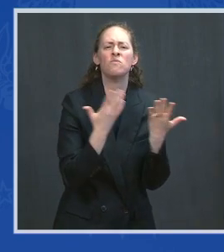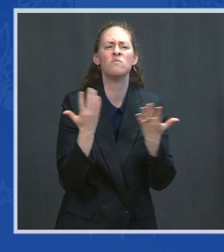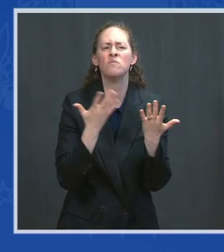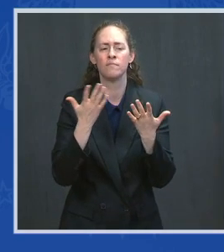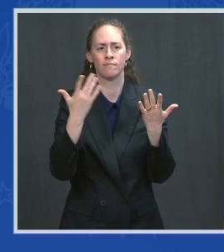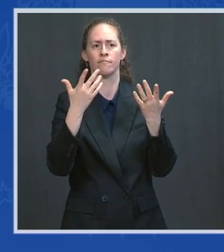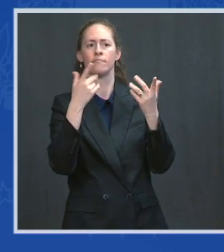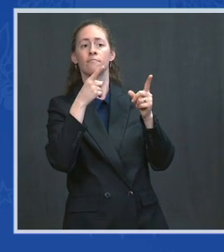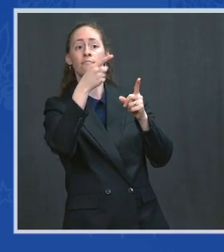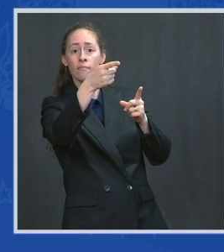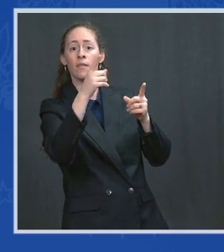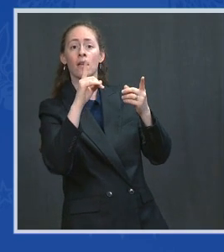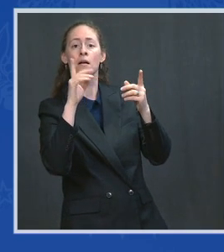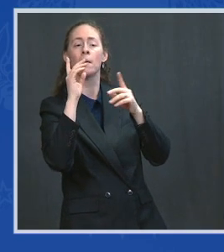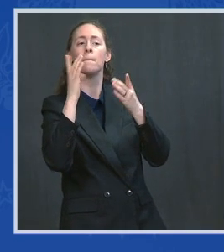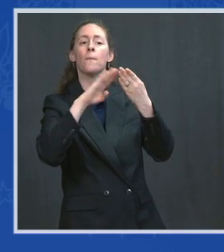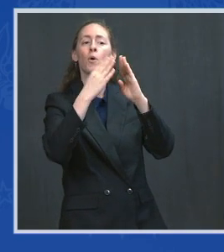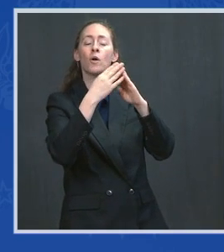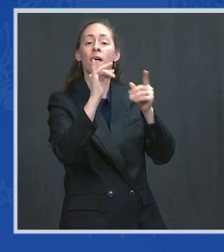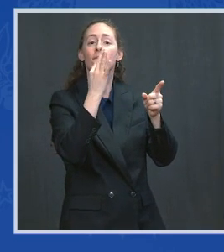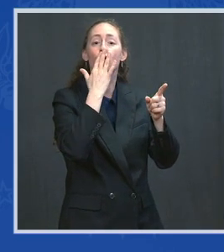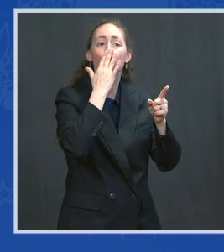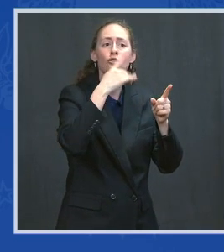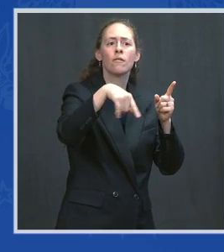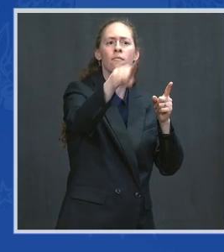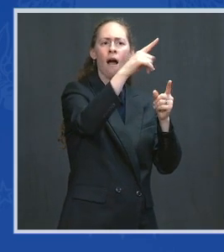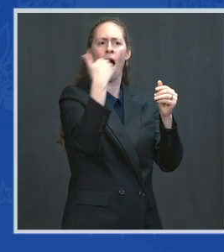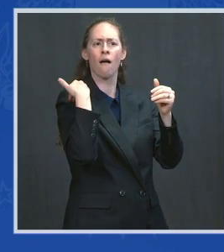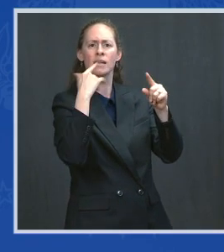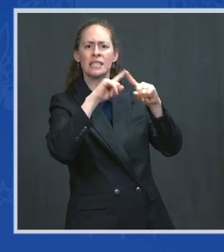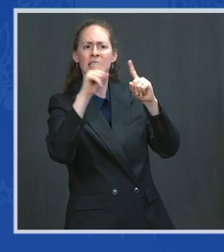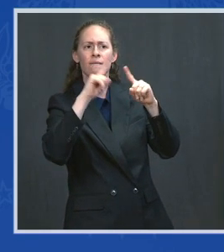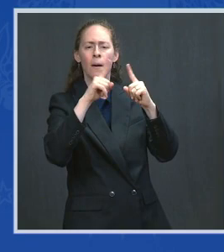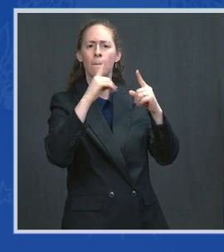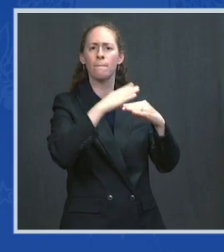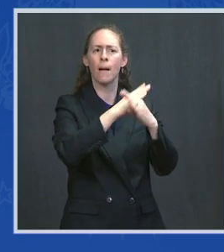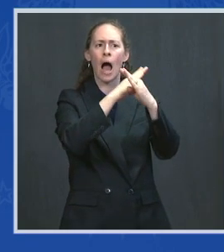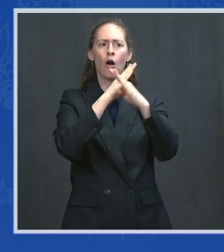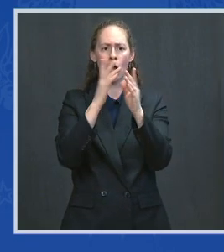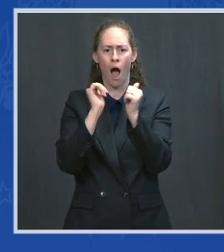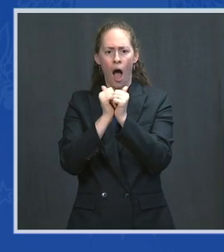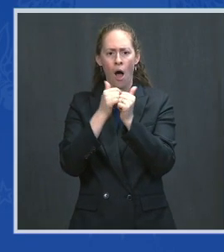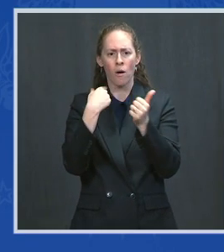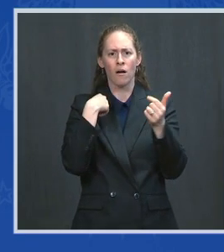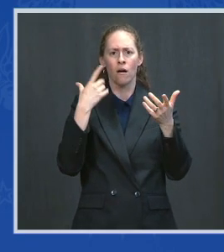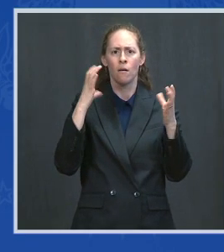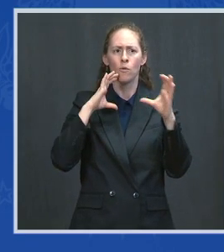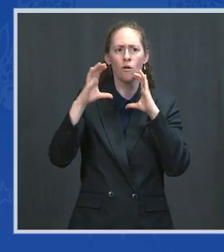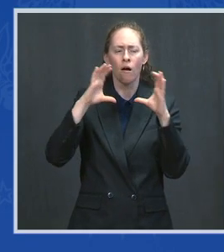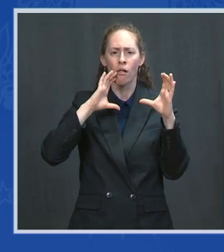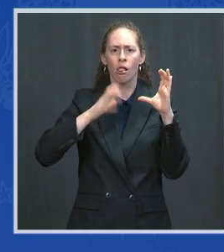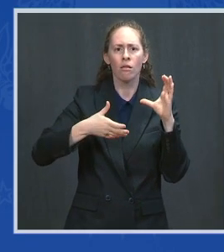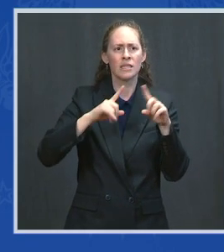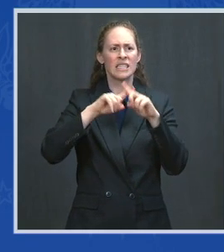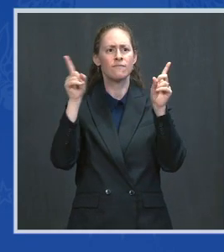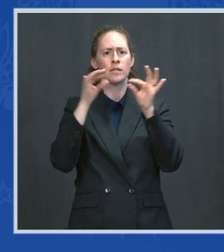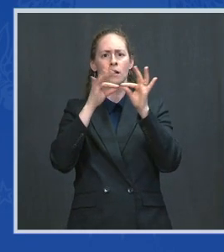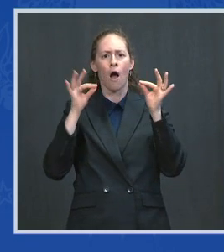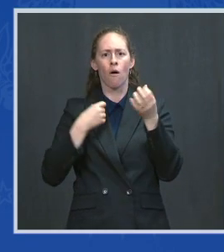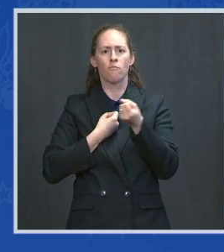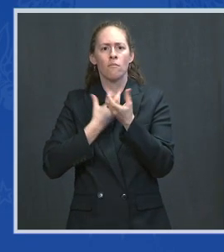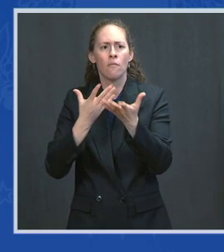how to communicate what's happening to them. This law is going to make a difference. For example, the Department of